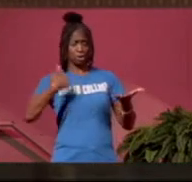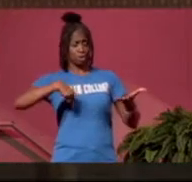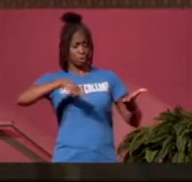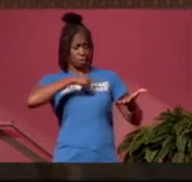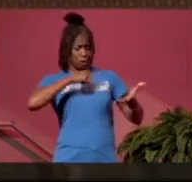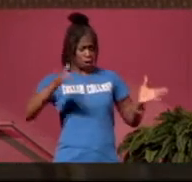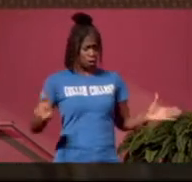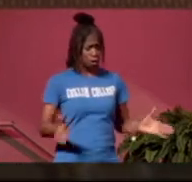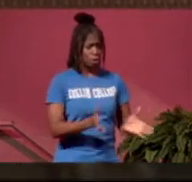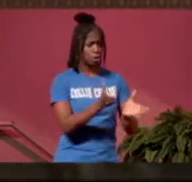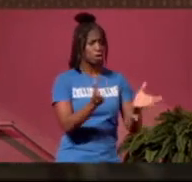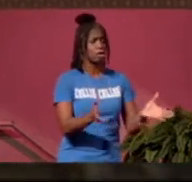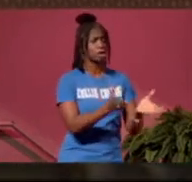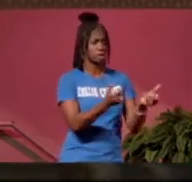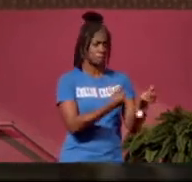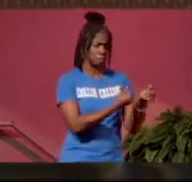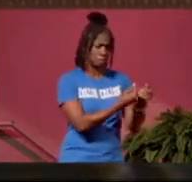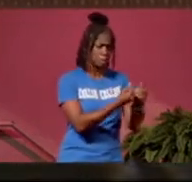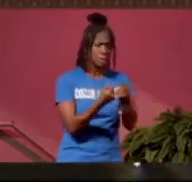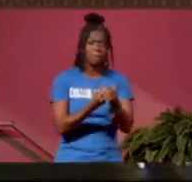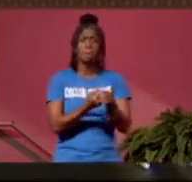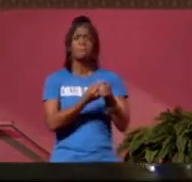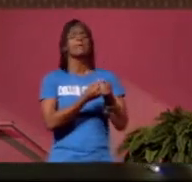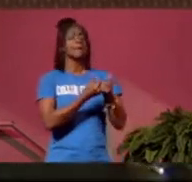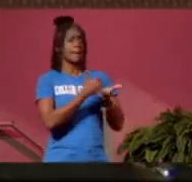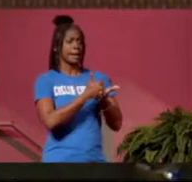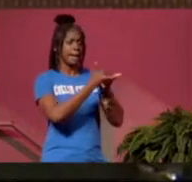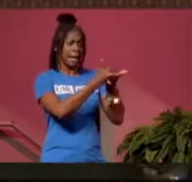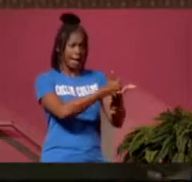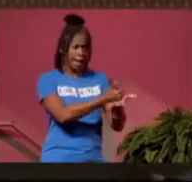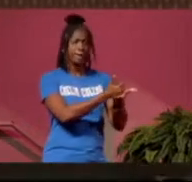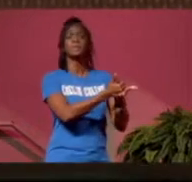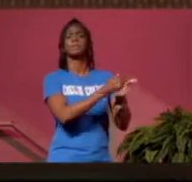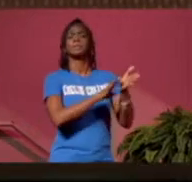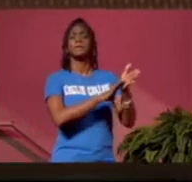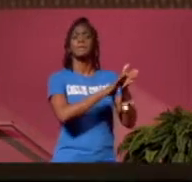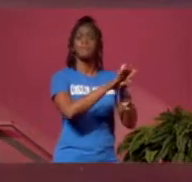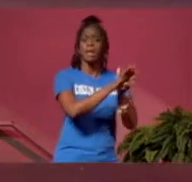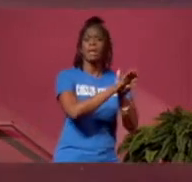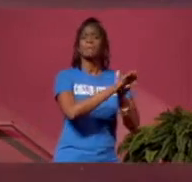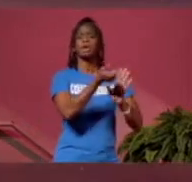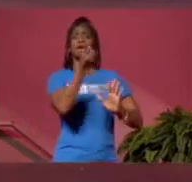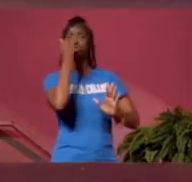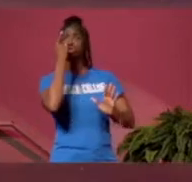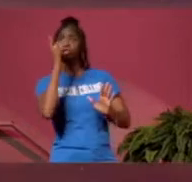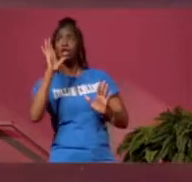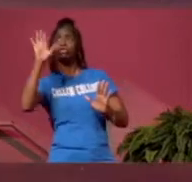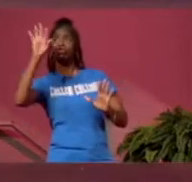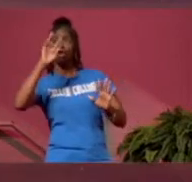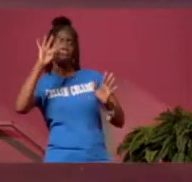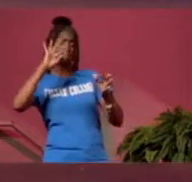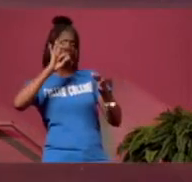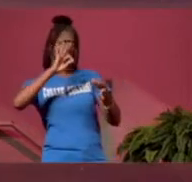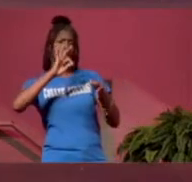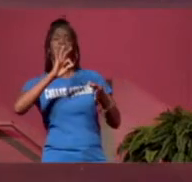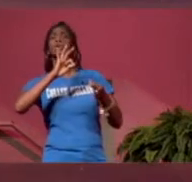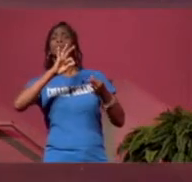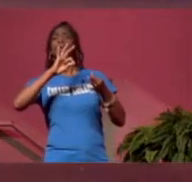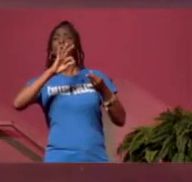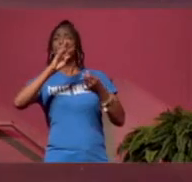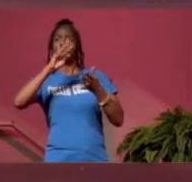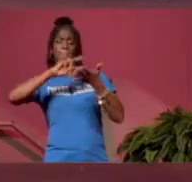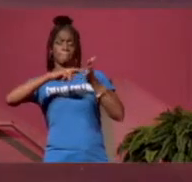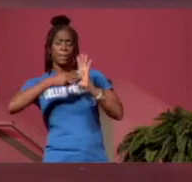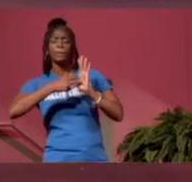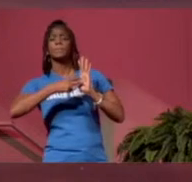tell them what they need to know, to help them discern what is that good and acceptable and perfect will of God. We thank you for their lives. We